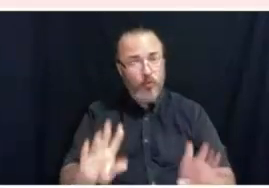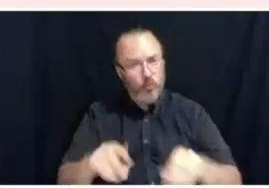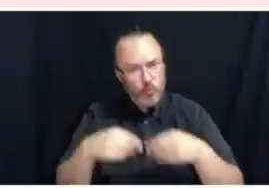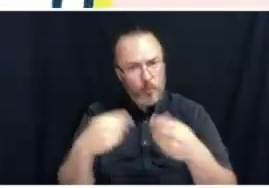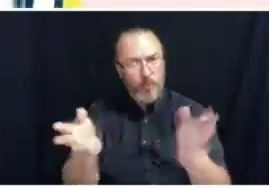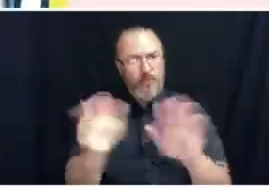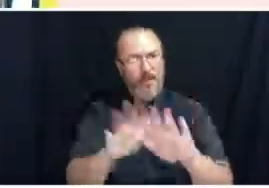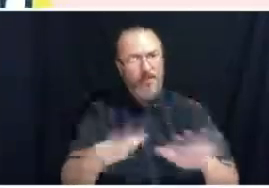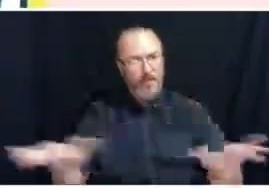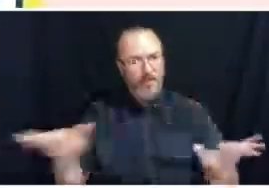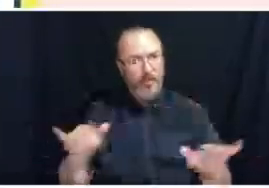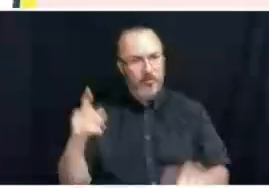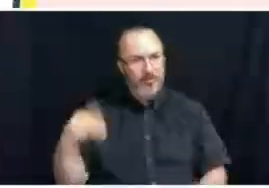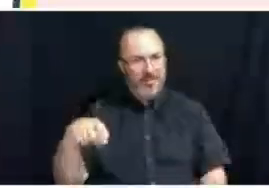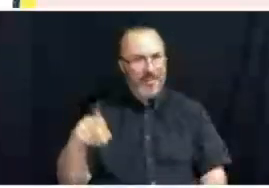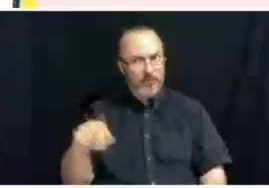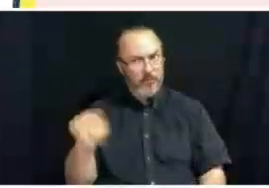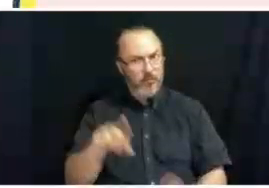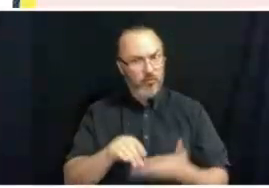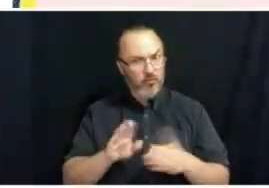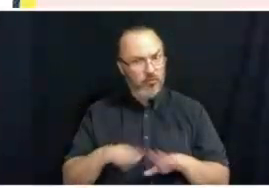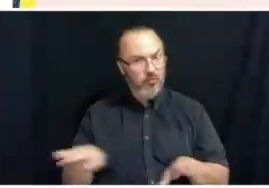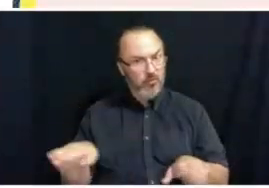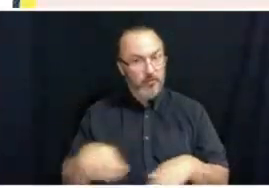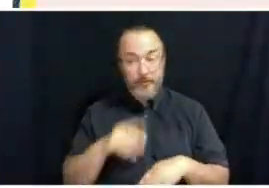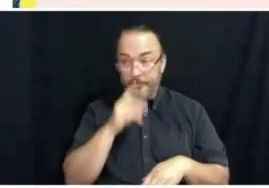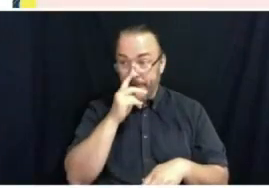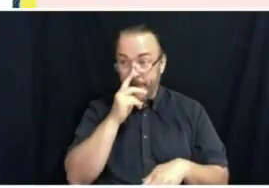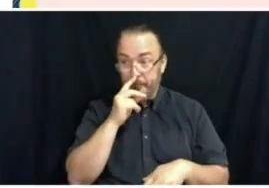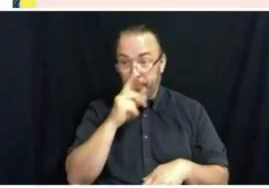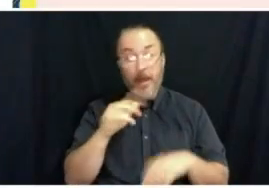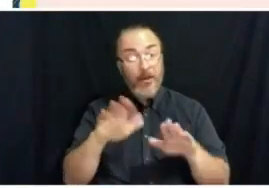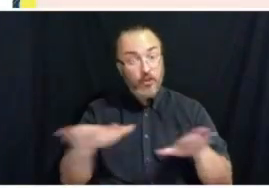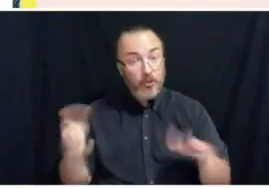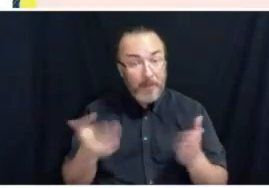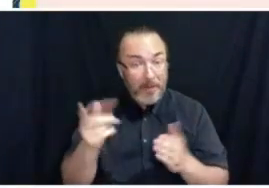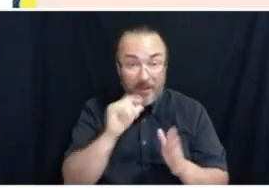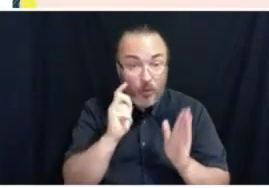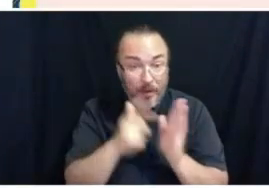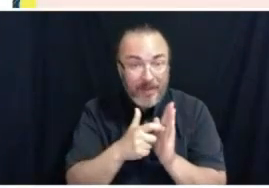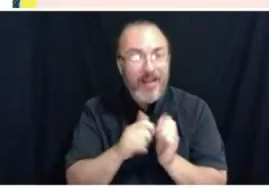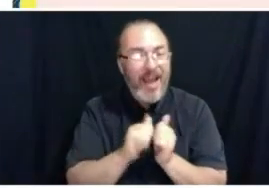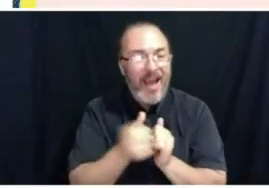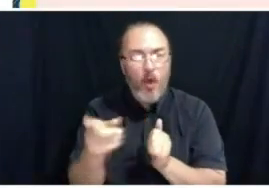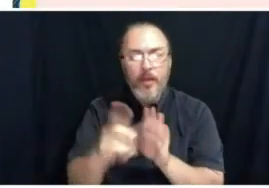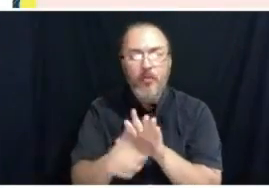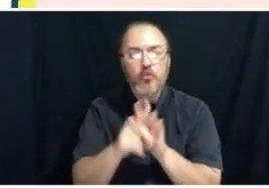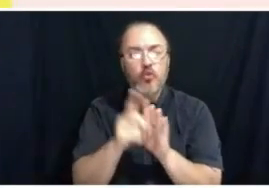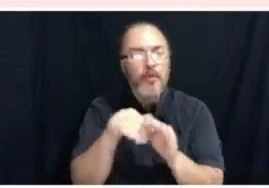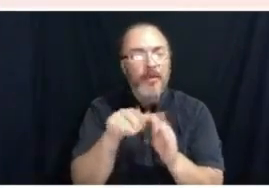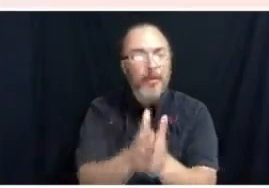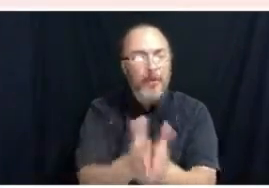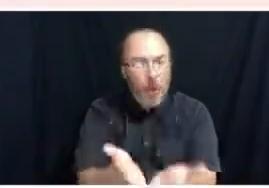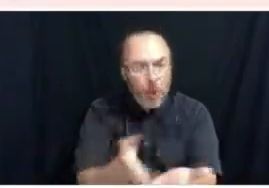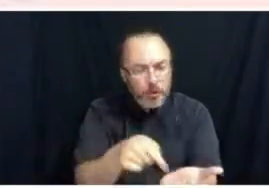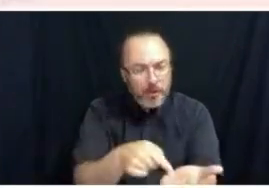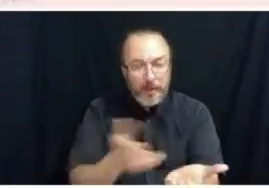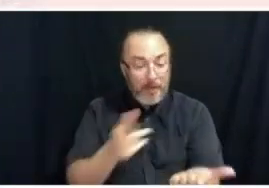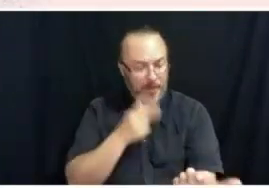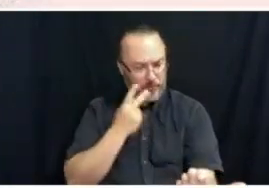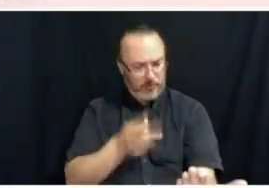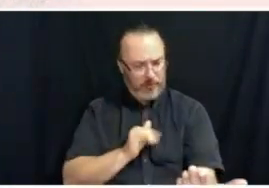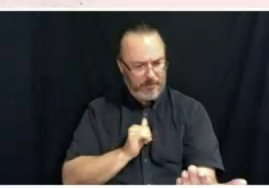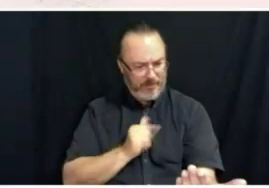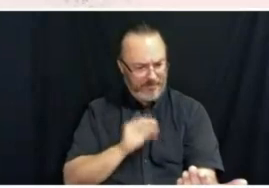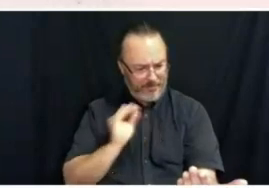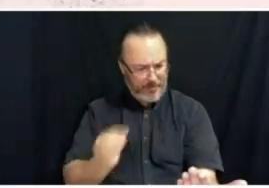needs. Children may not recognize the way they are portrayed in textbooks. Some may not see themselves there at